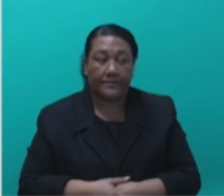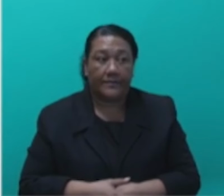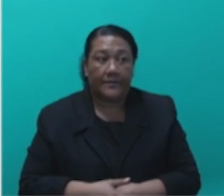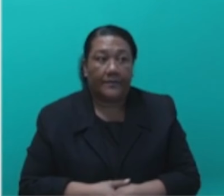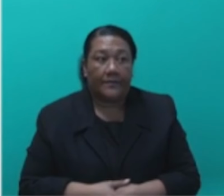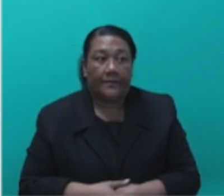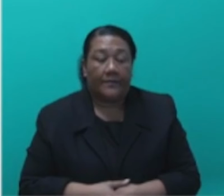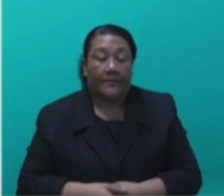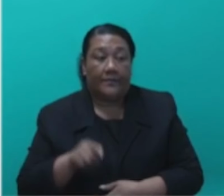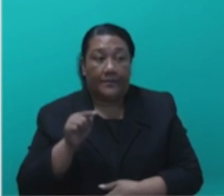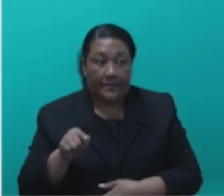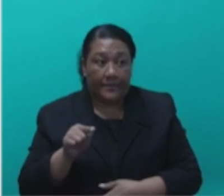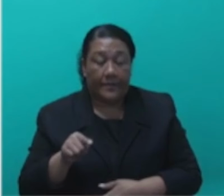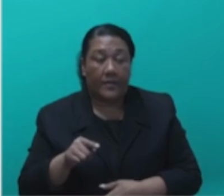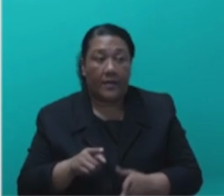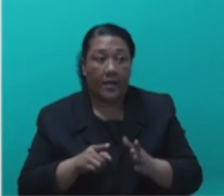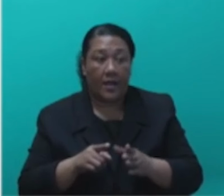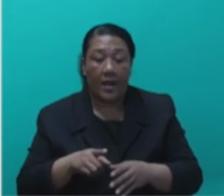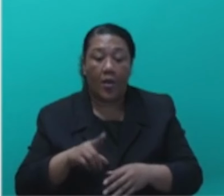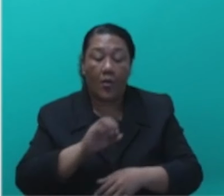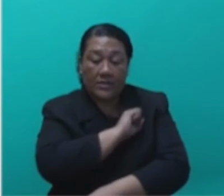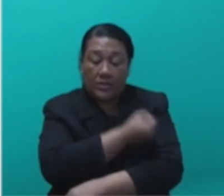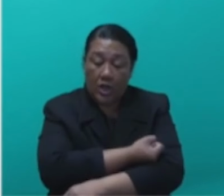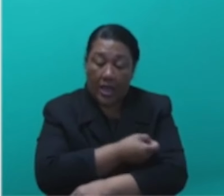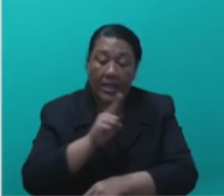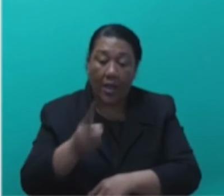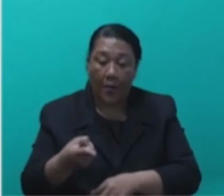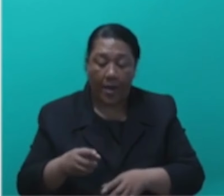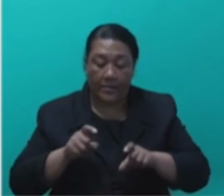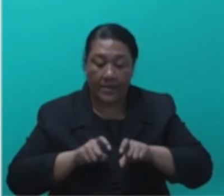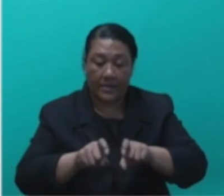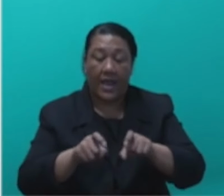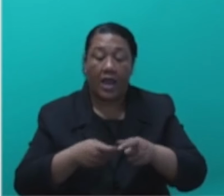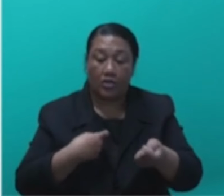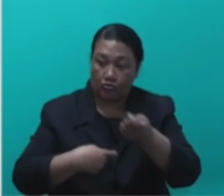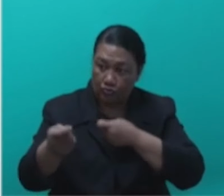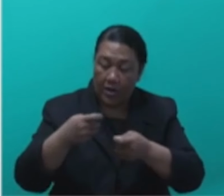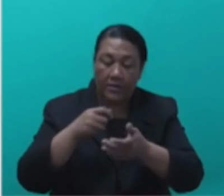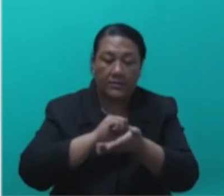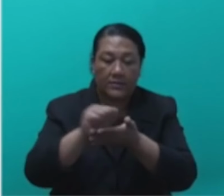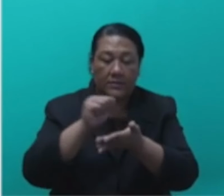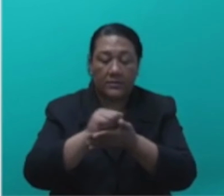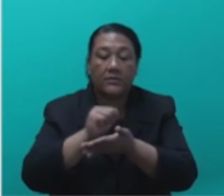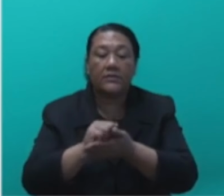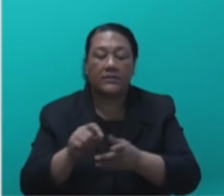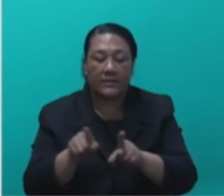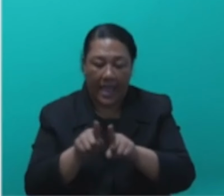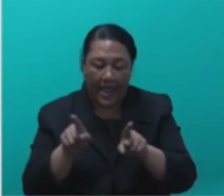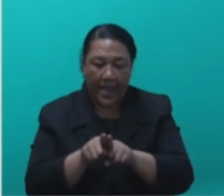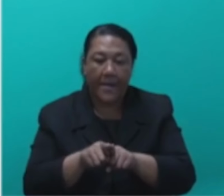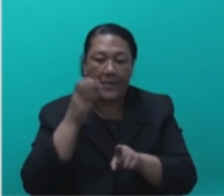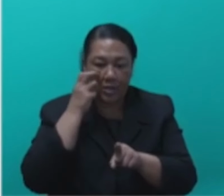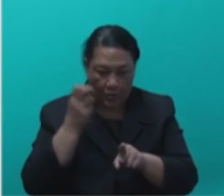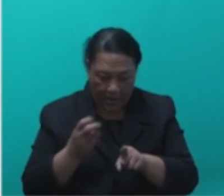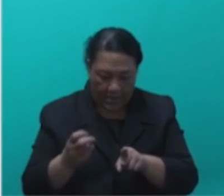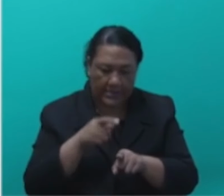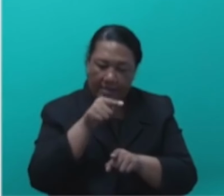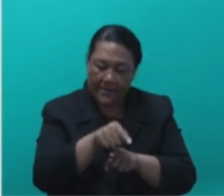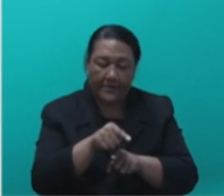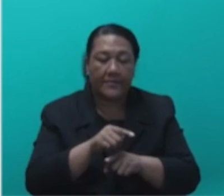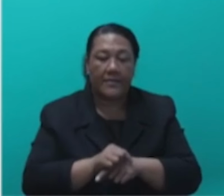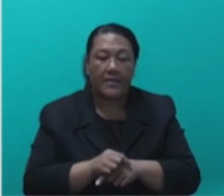foster increased investment, maintain trade, and increase visitor arrival for Fiji's tourism industry,